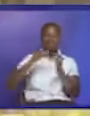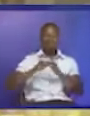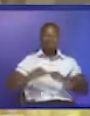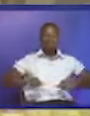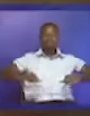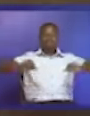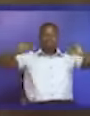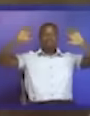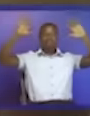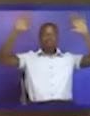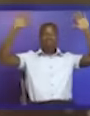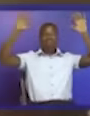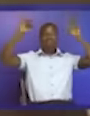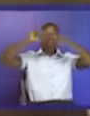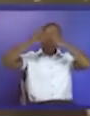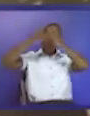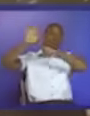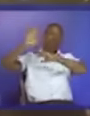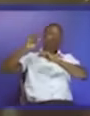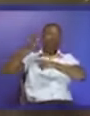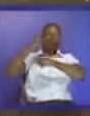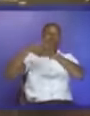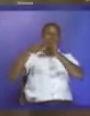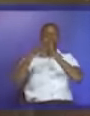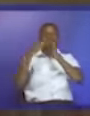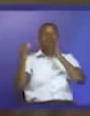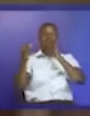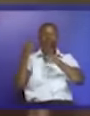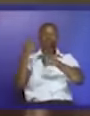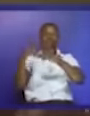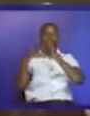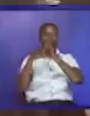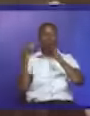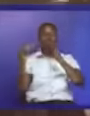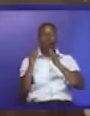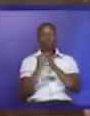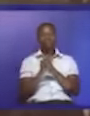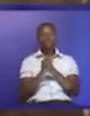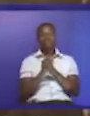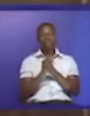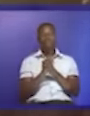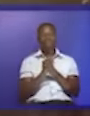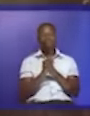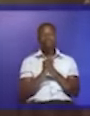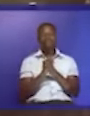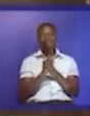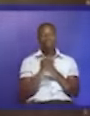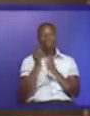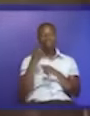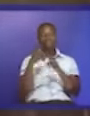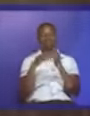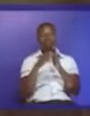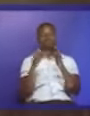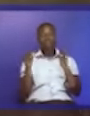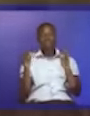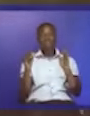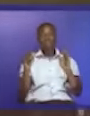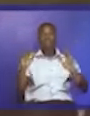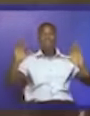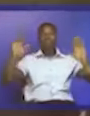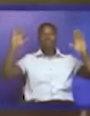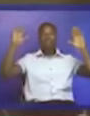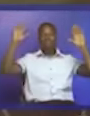majesty, and say this after me, if you will, loud and clear. And whilst they are saying this, I encourage those who are watching by